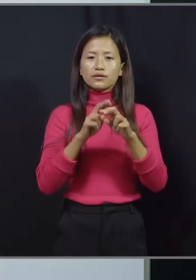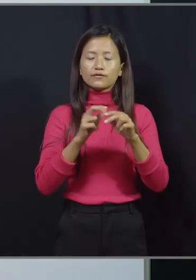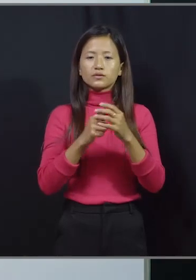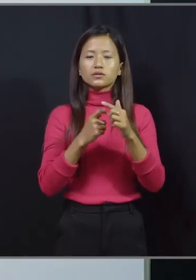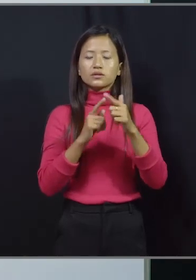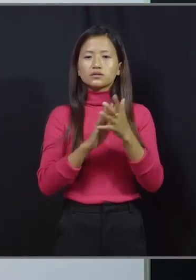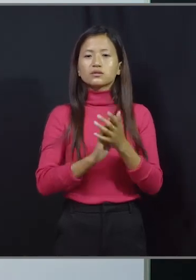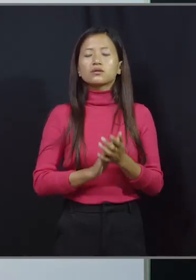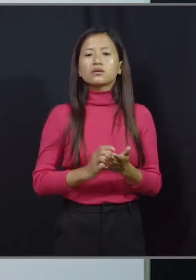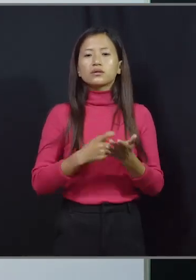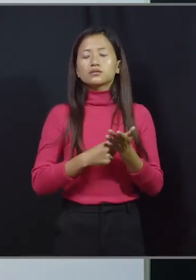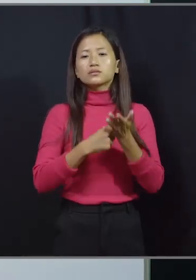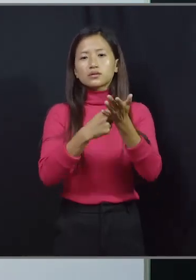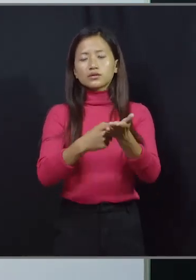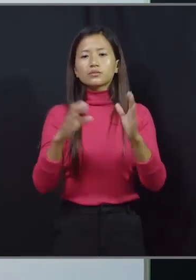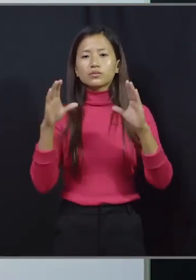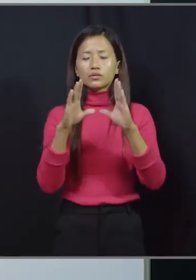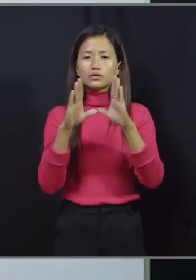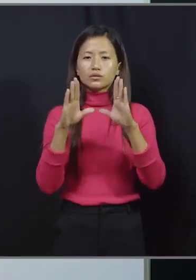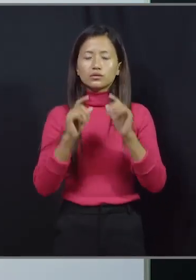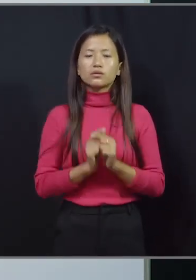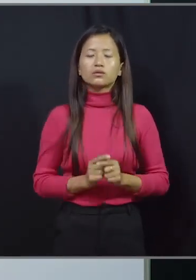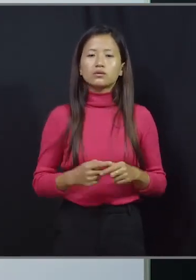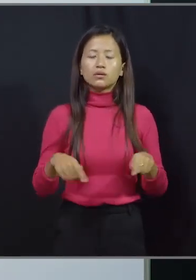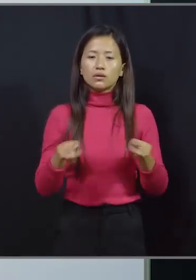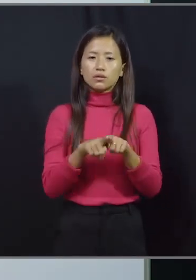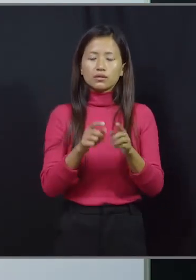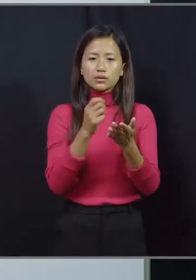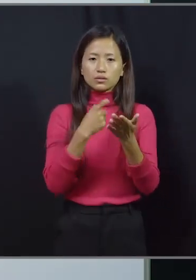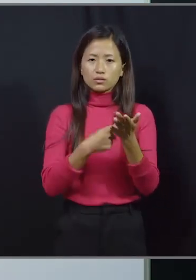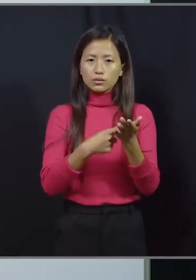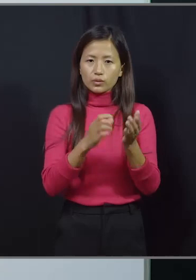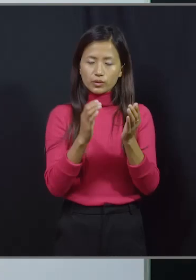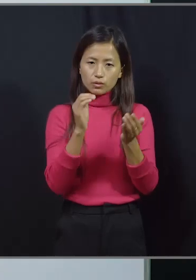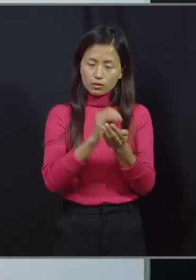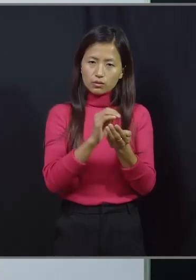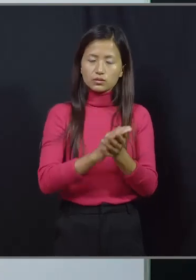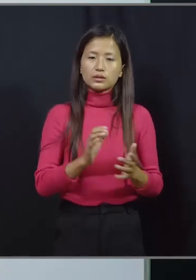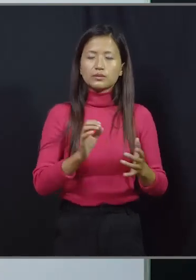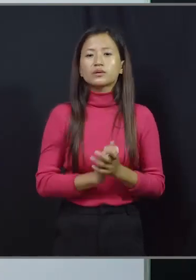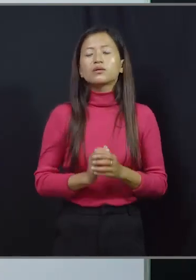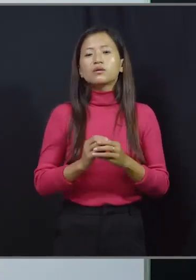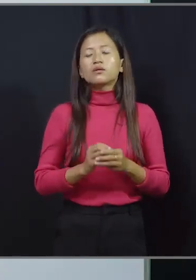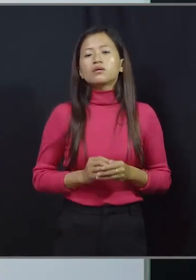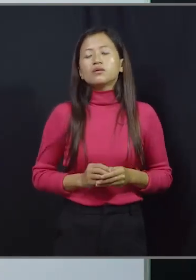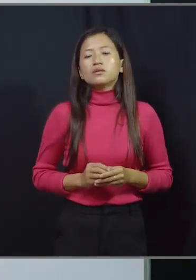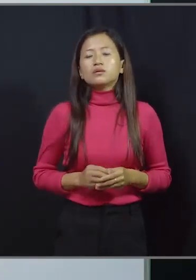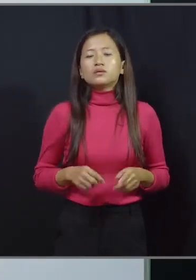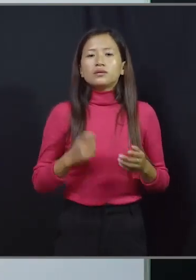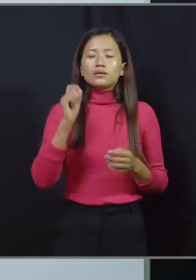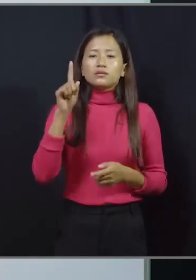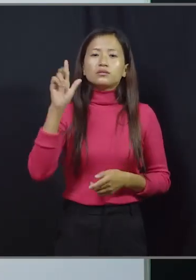means a report or a record of some individual or an incident. So we will find the sources for the revolt